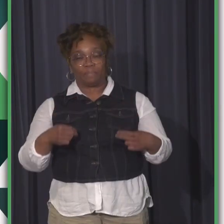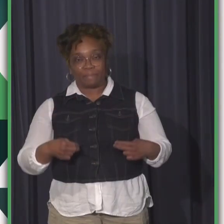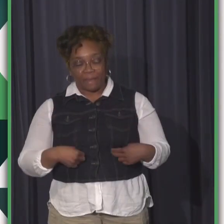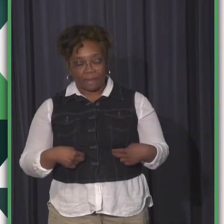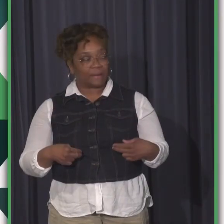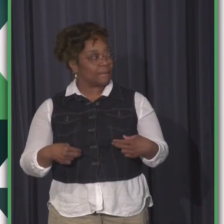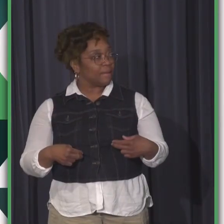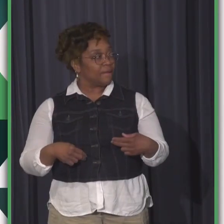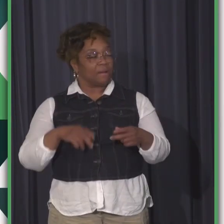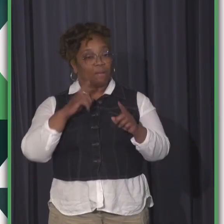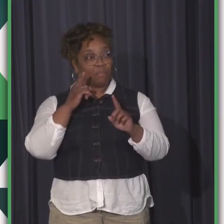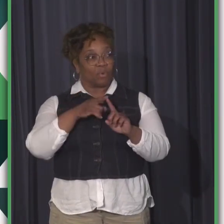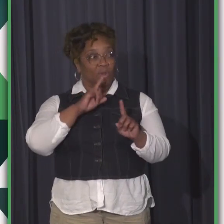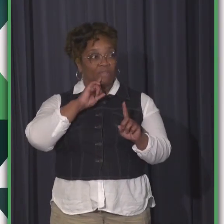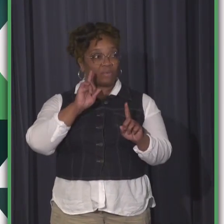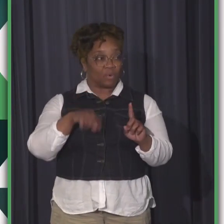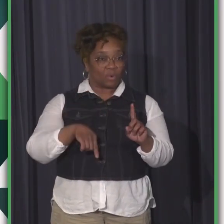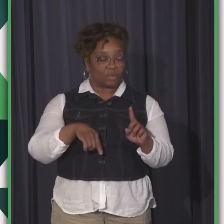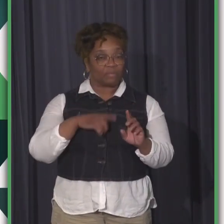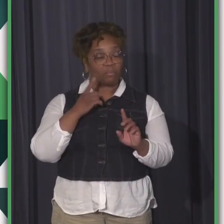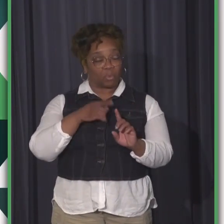of